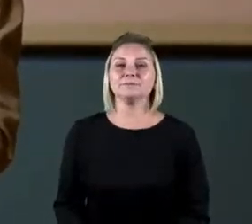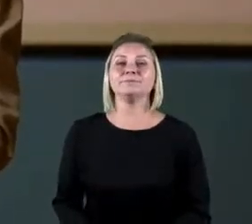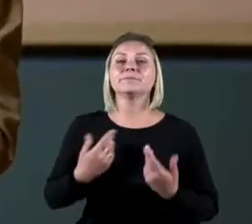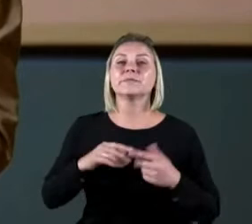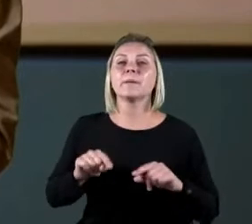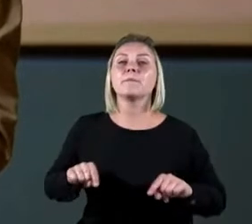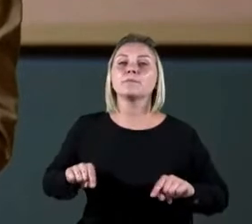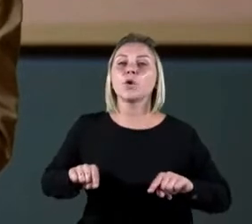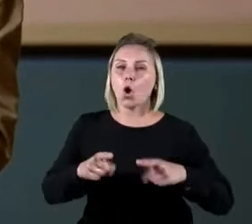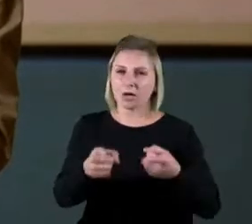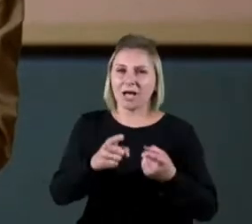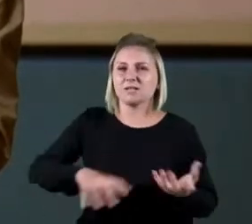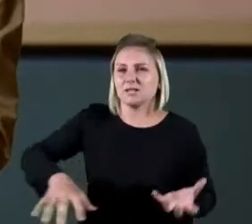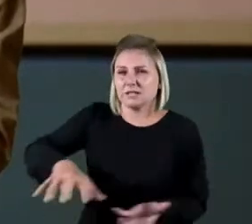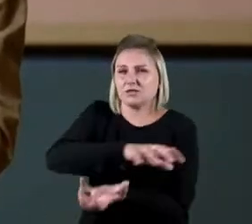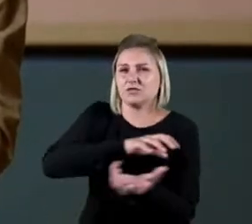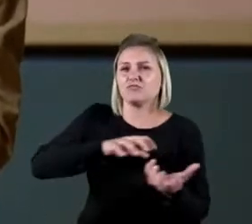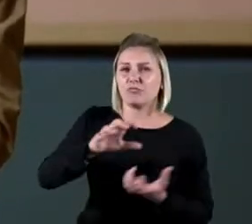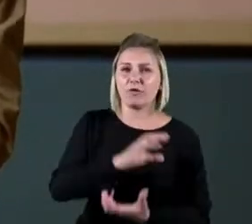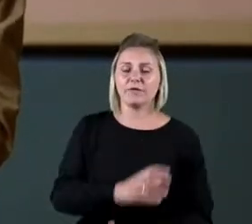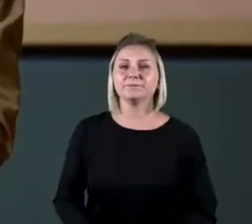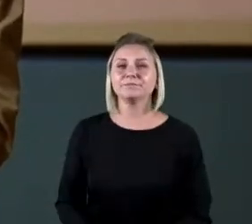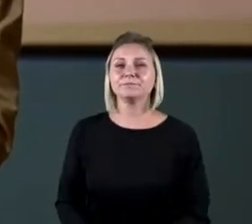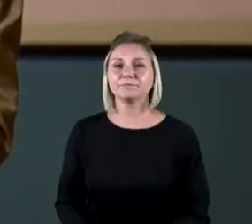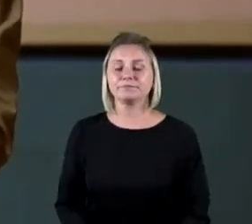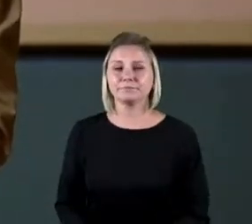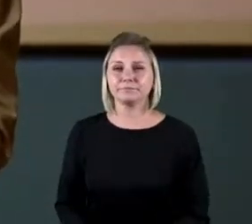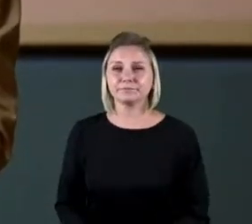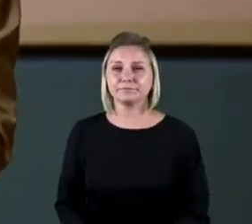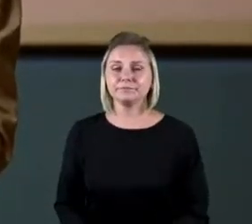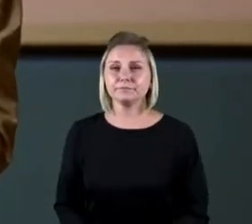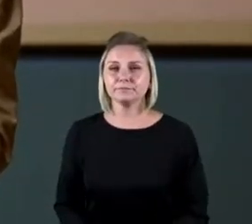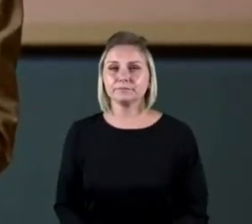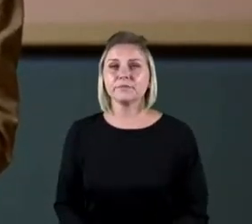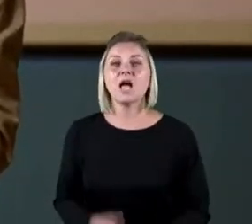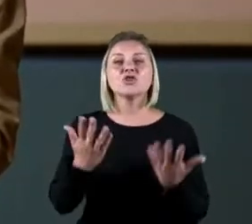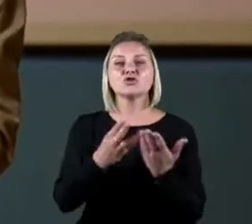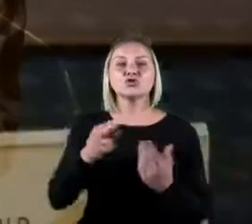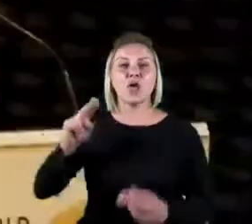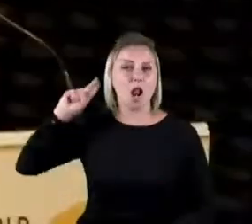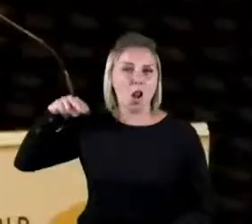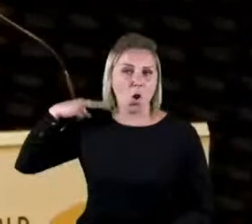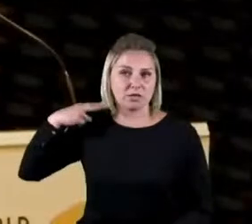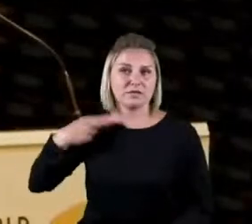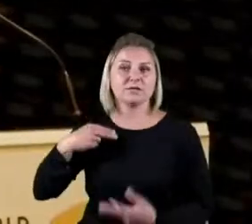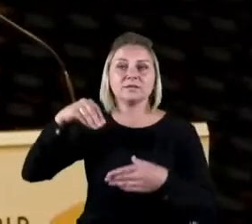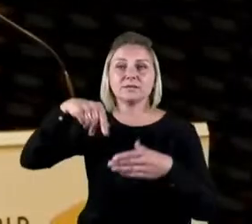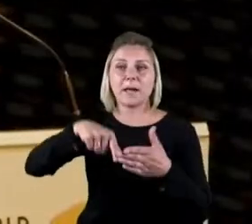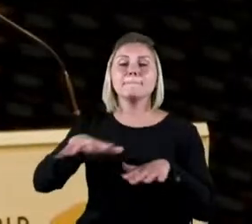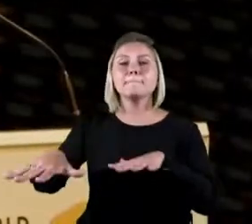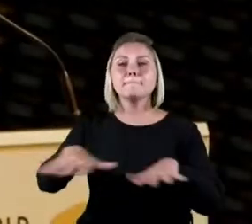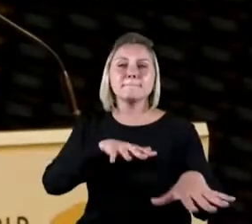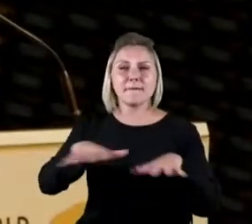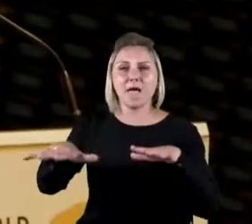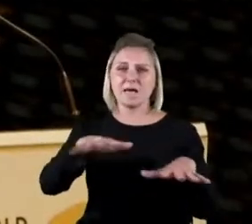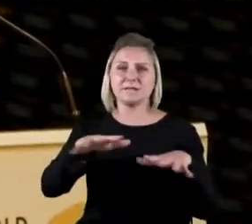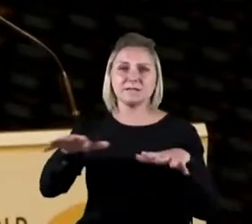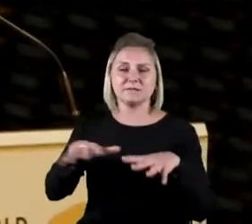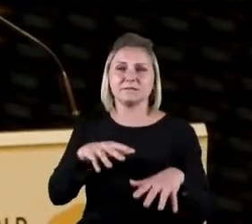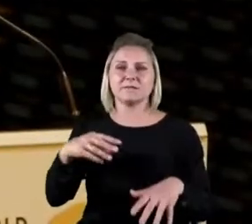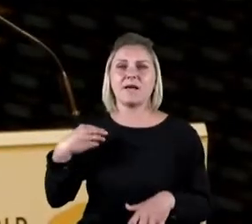Innovation Hub, and we are housed within University College London, UCL, in London in the UK, but we work